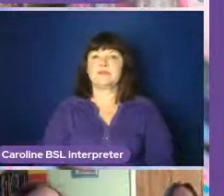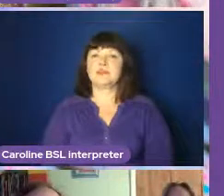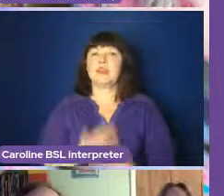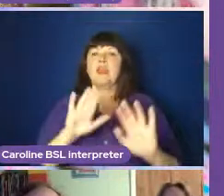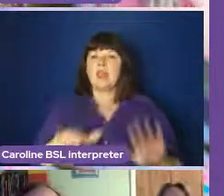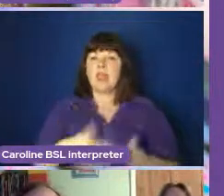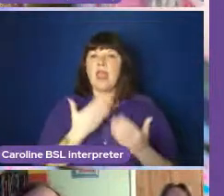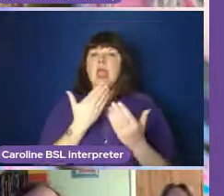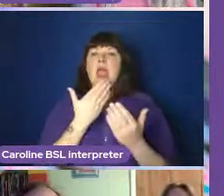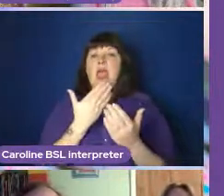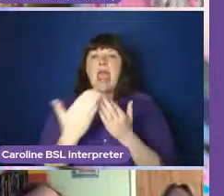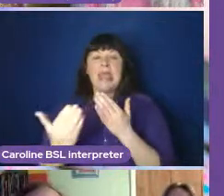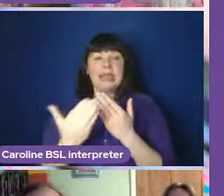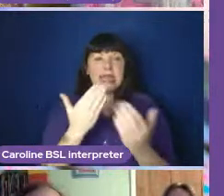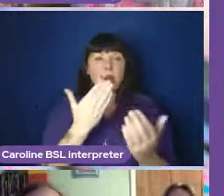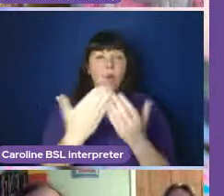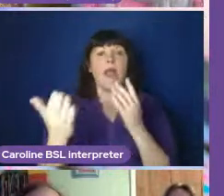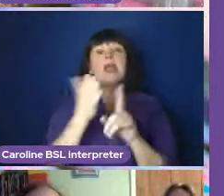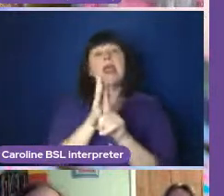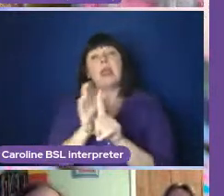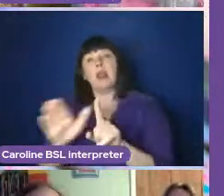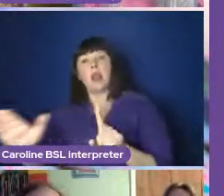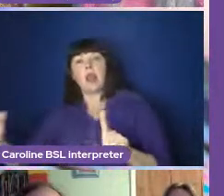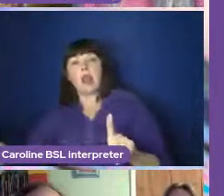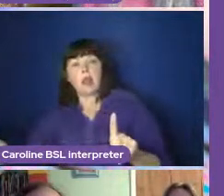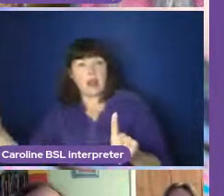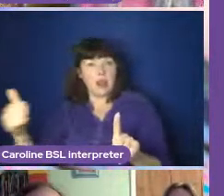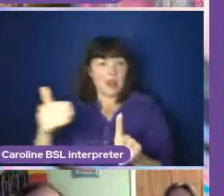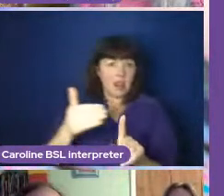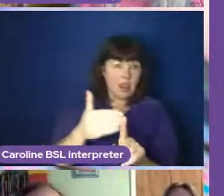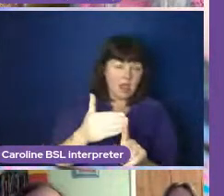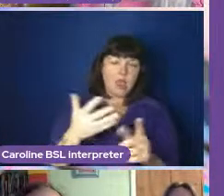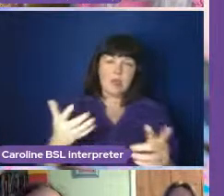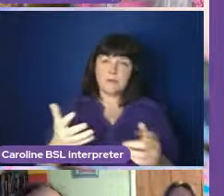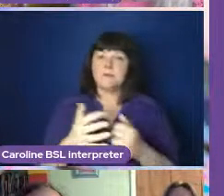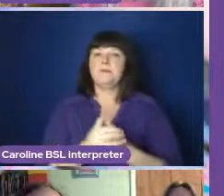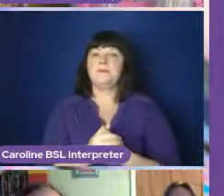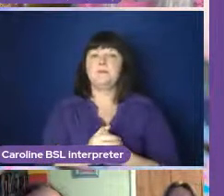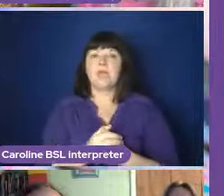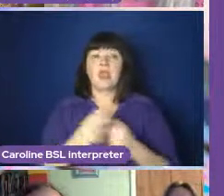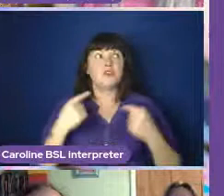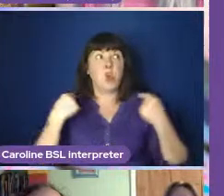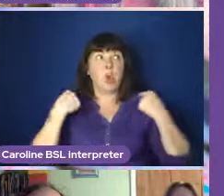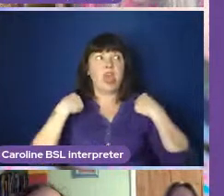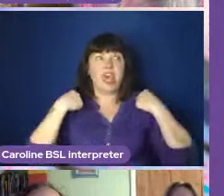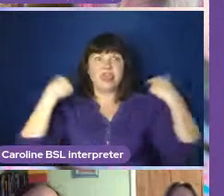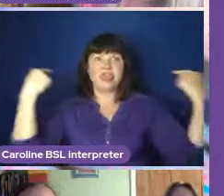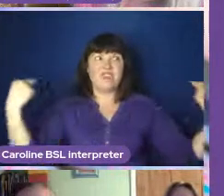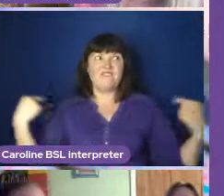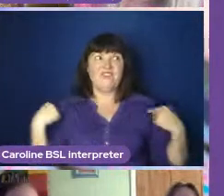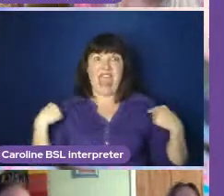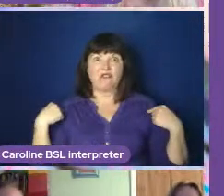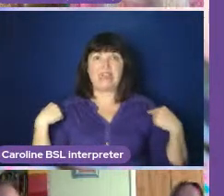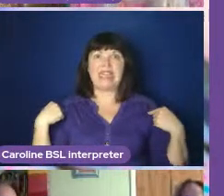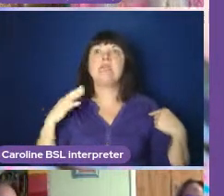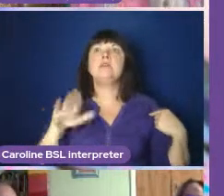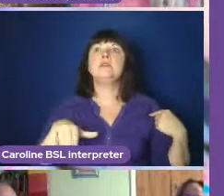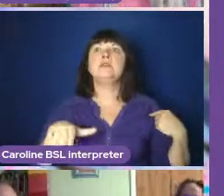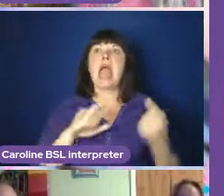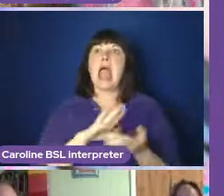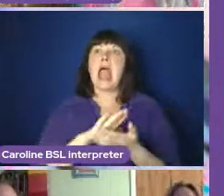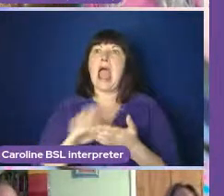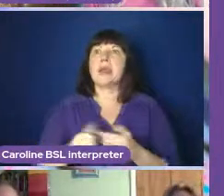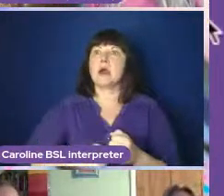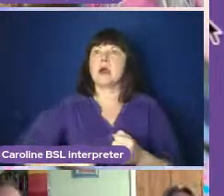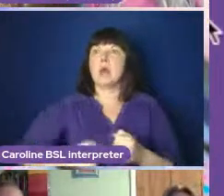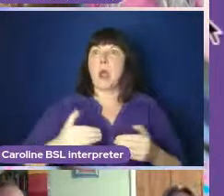Anyway, back on topic. I no longer have fairies that are actually in the room with me to say, move on, Hannah, move on.